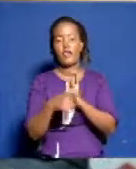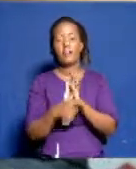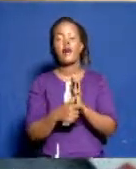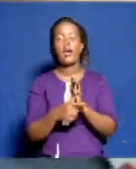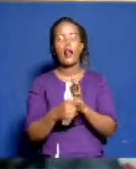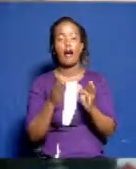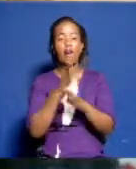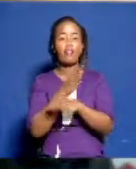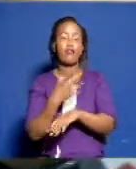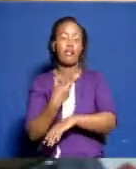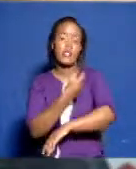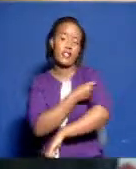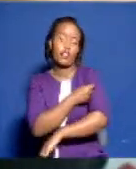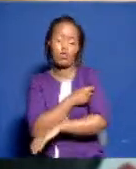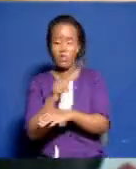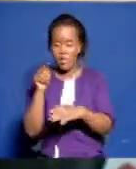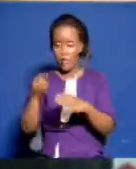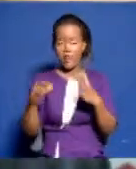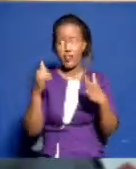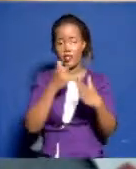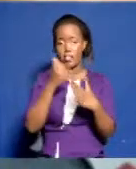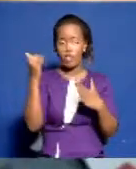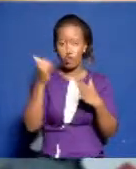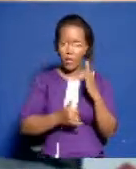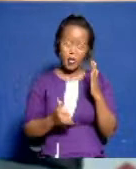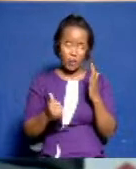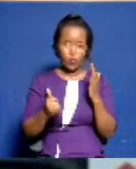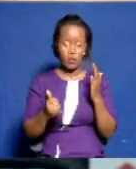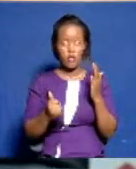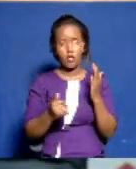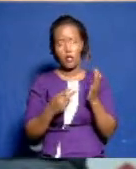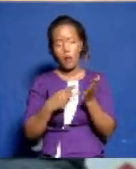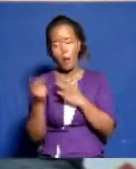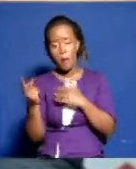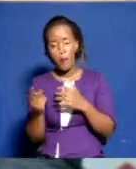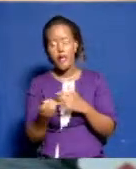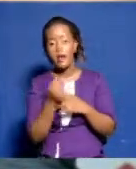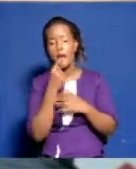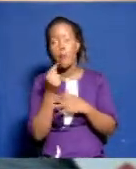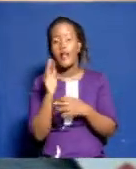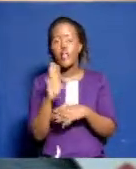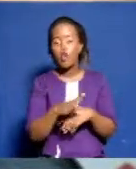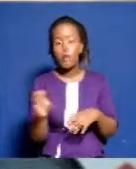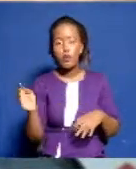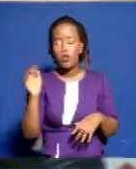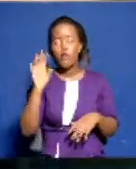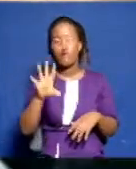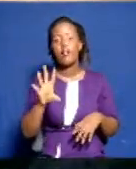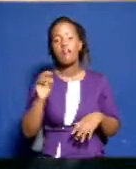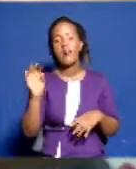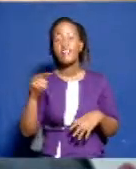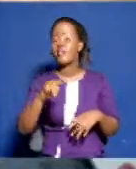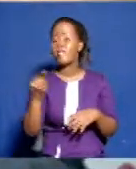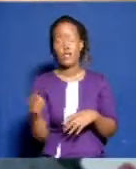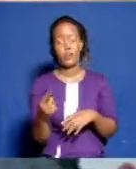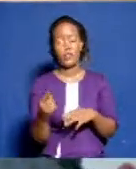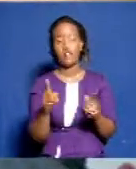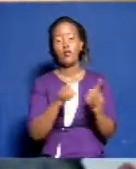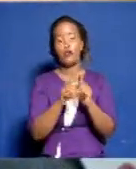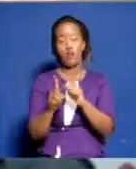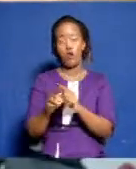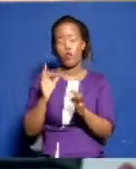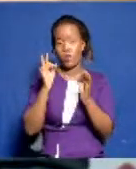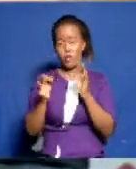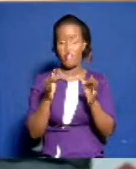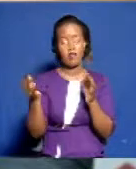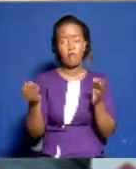vaccination, then the cover will take care of you in terms of medical bills up to 500,000, and God forbid if there is a